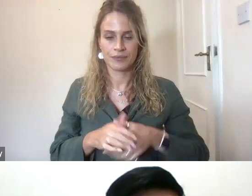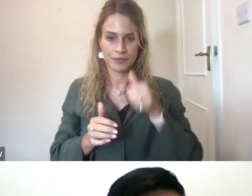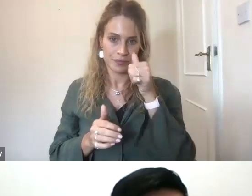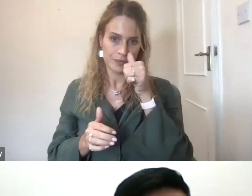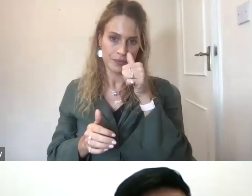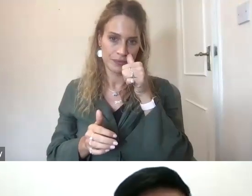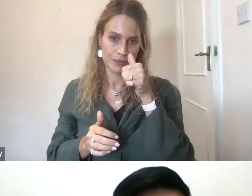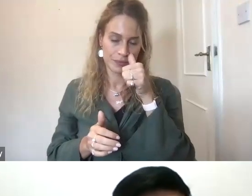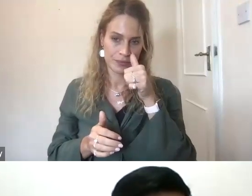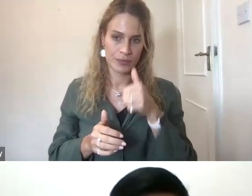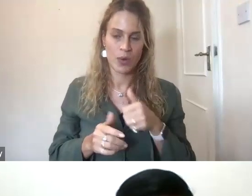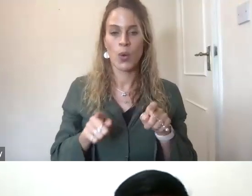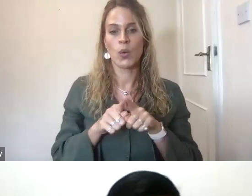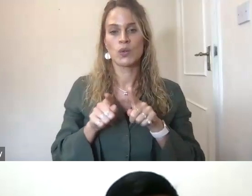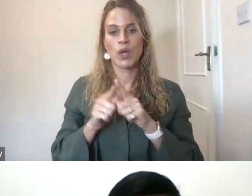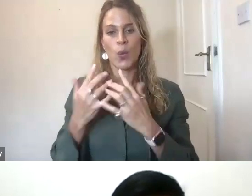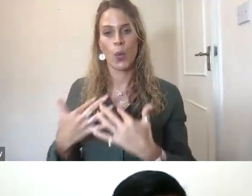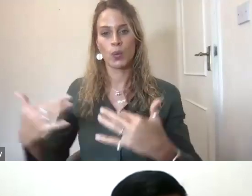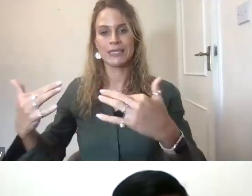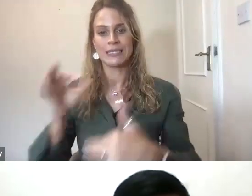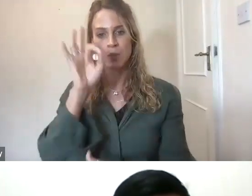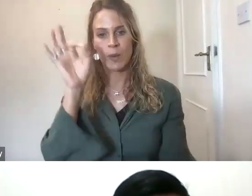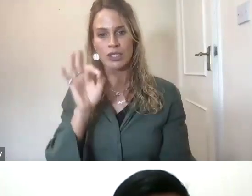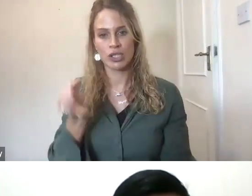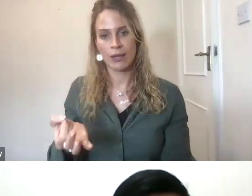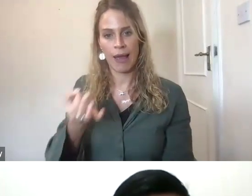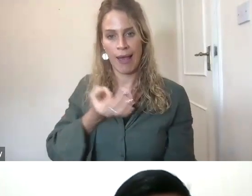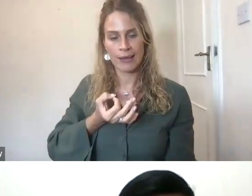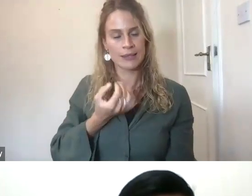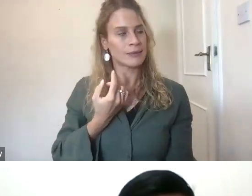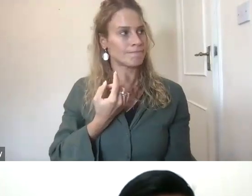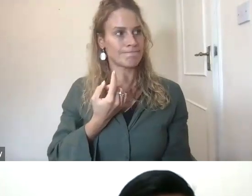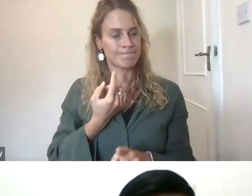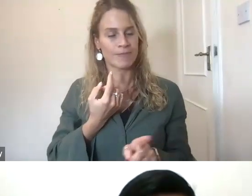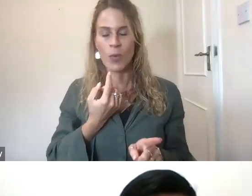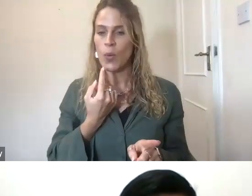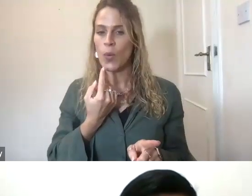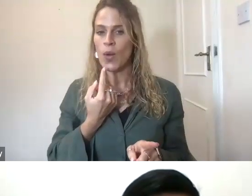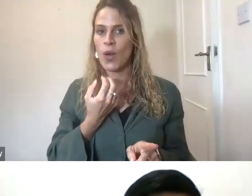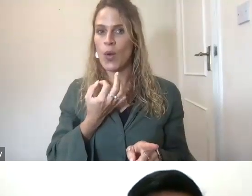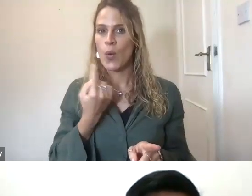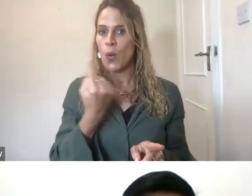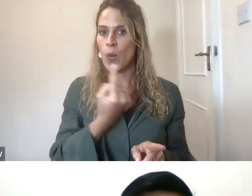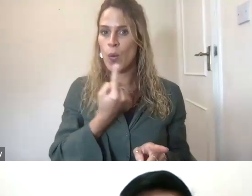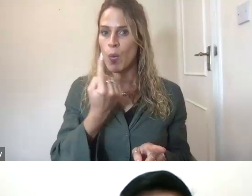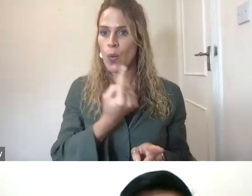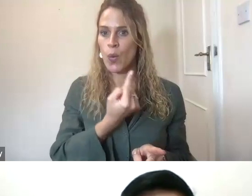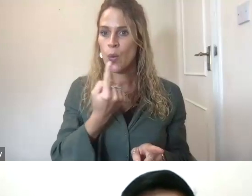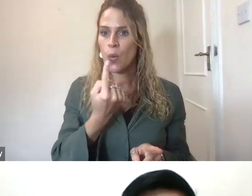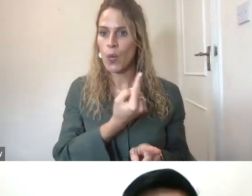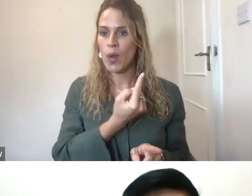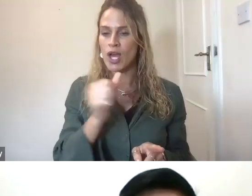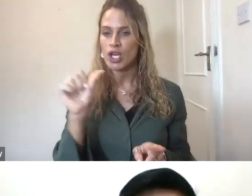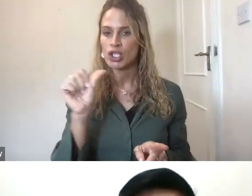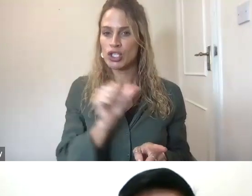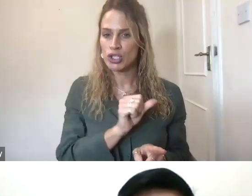So another audience question is, who should we be reading from Tamil and Filipino